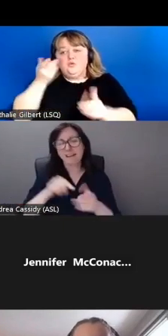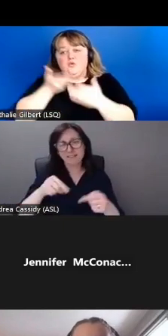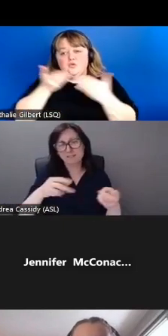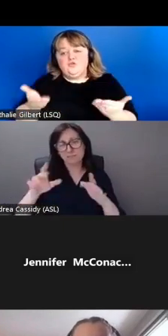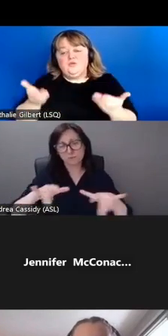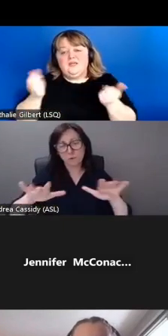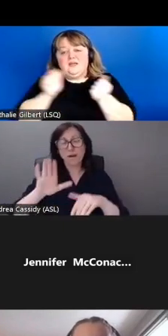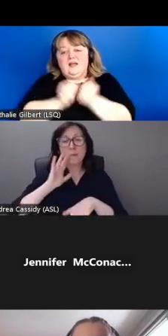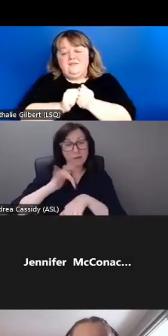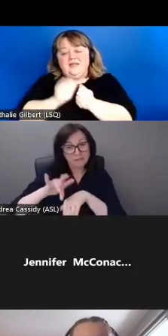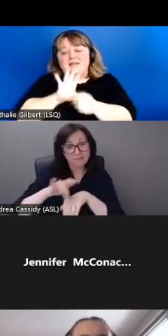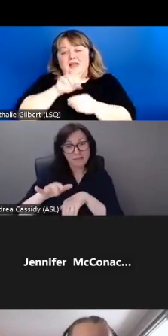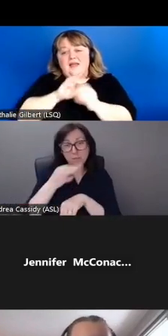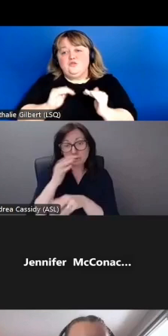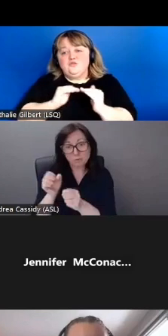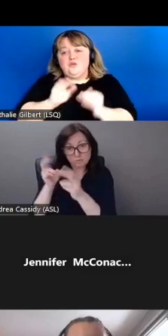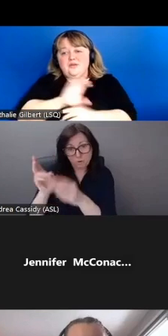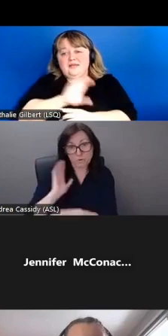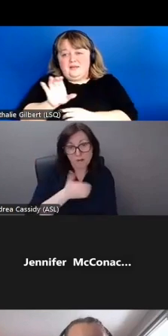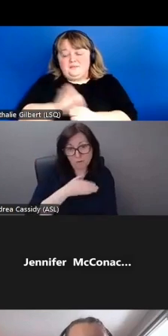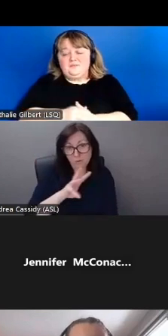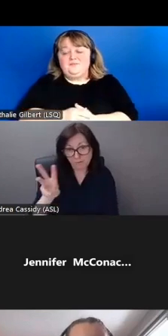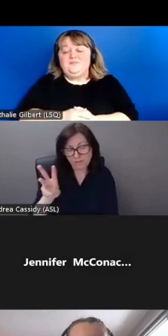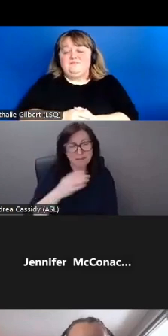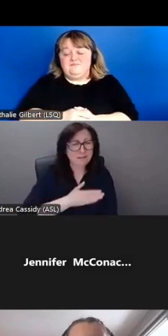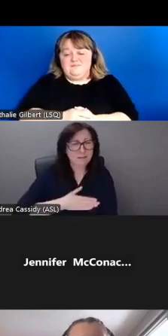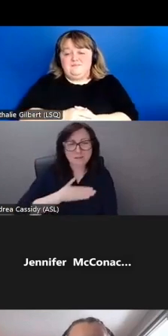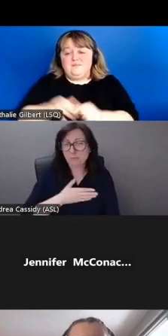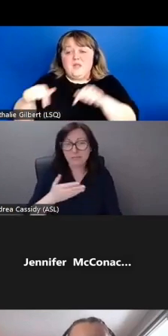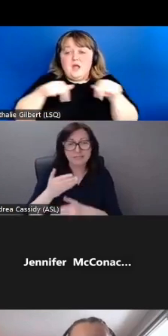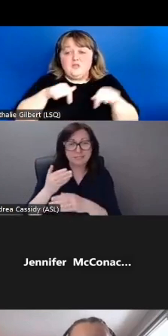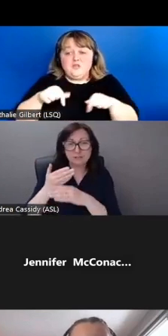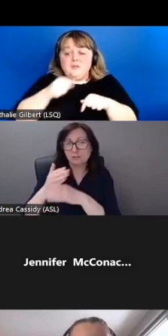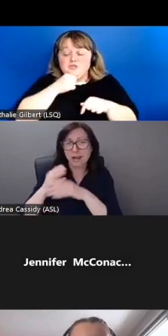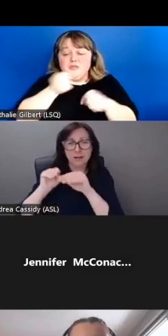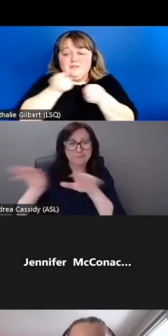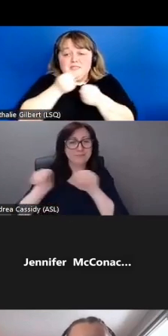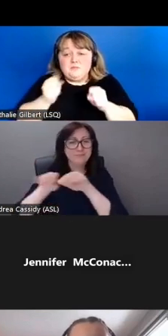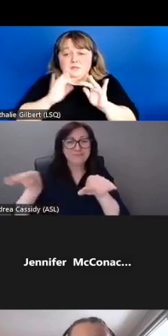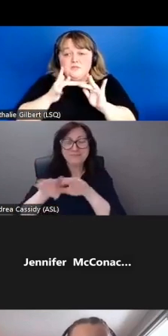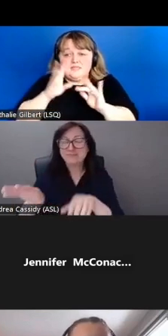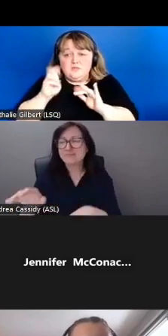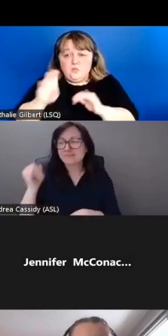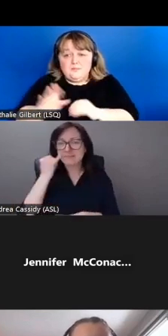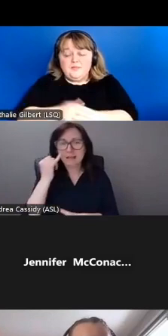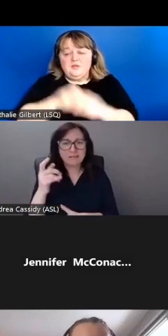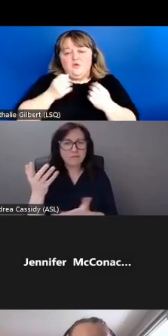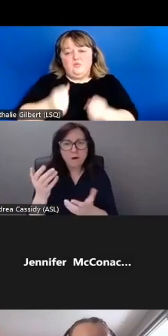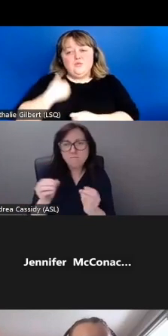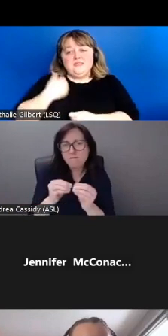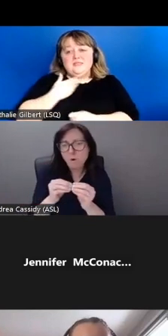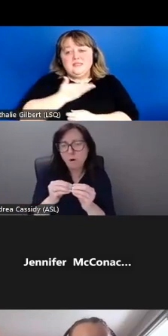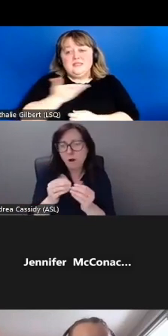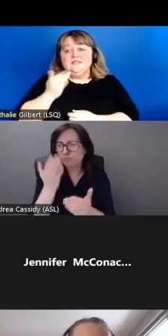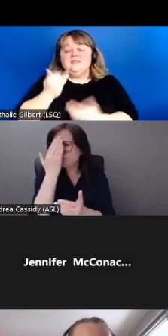made available shortly on our website, so please feel free to share that and to use that if you'd like a reminder on some of the